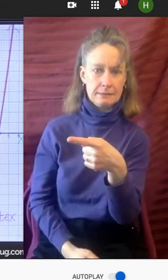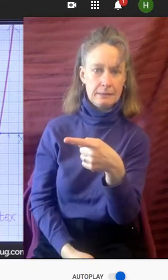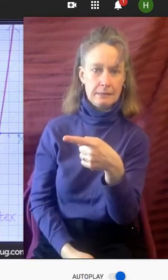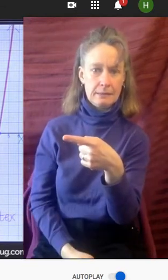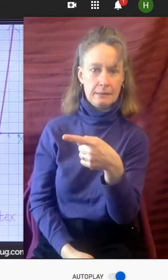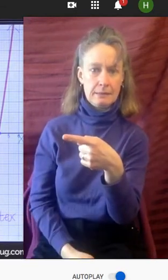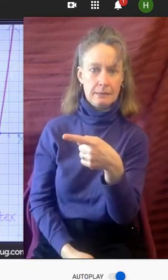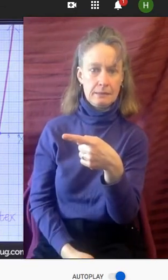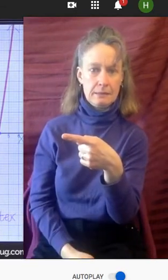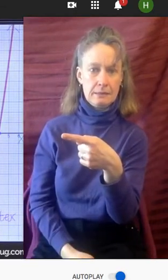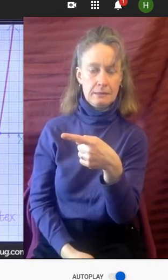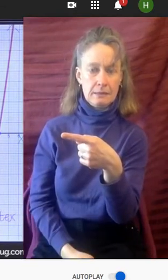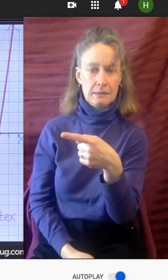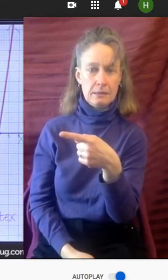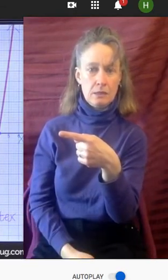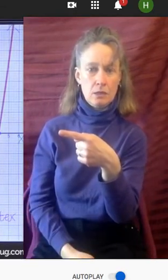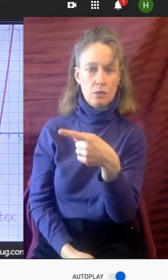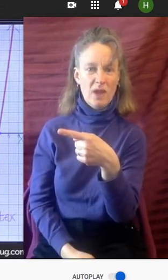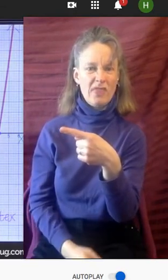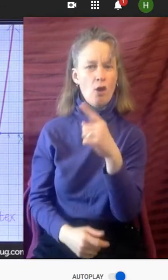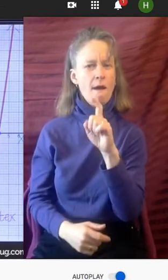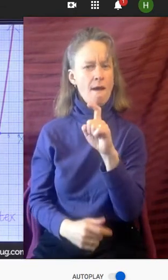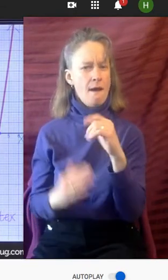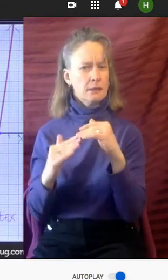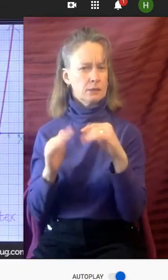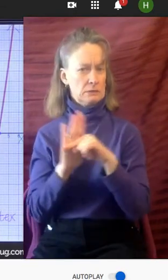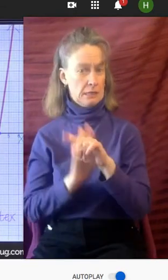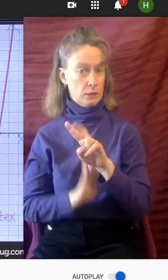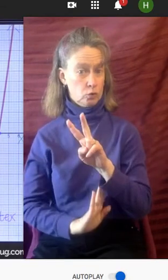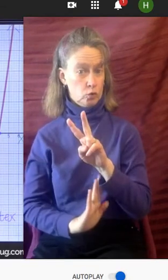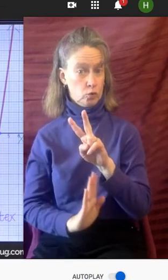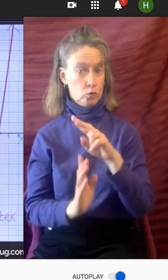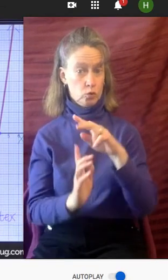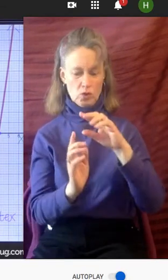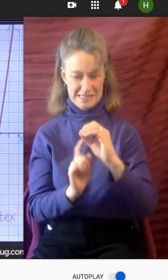One at x equals -2.